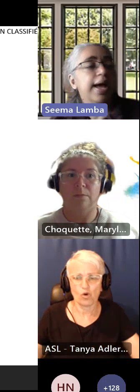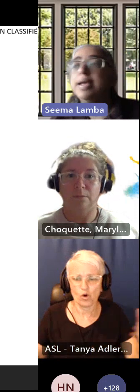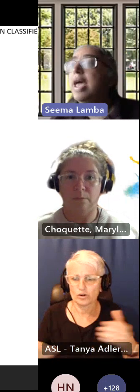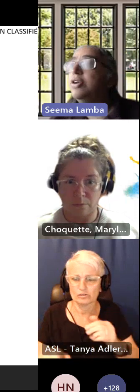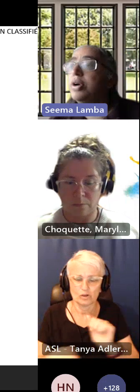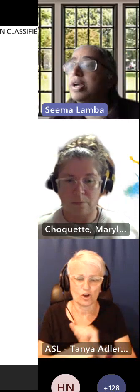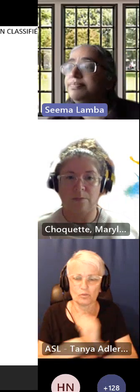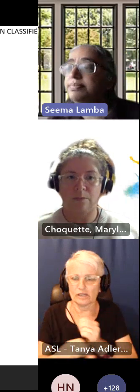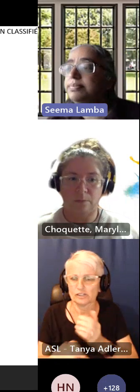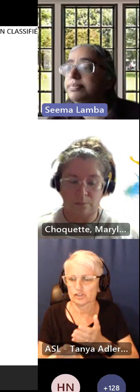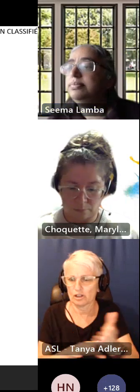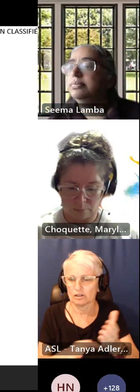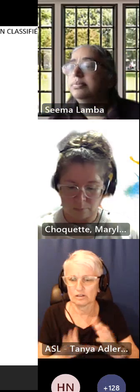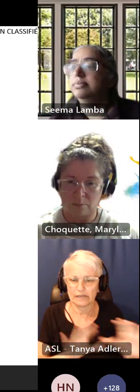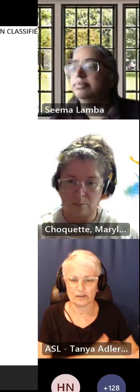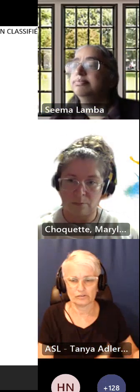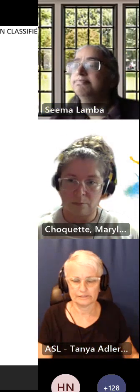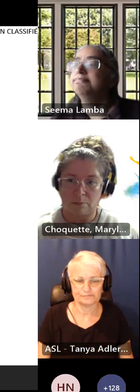occupational category.